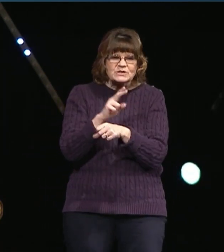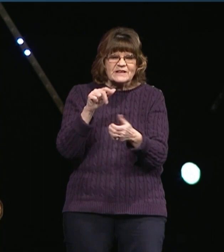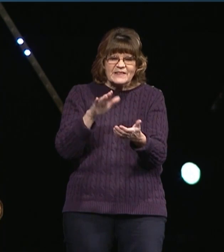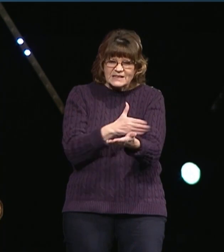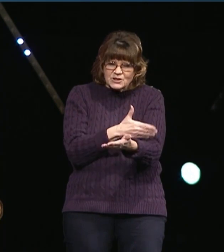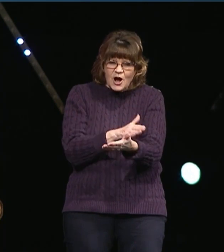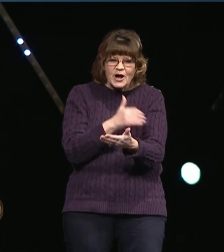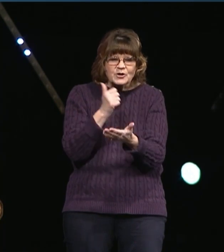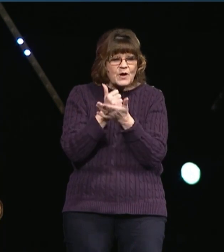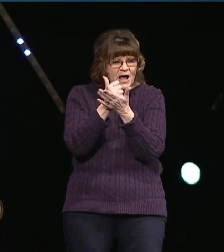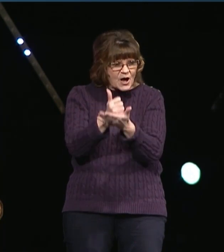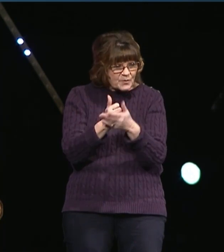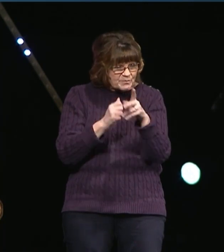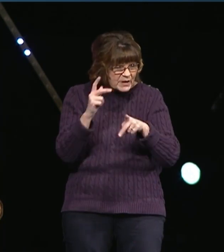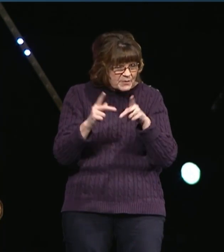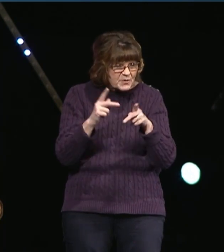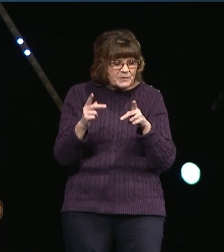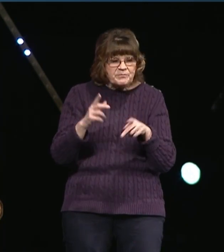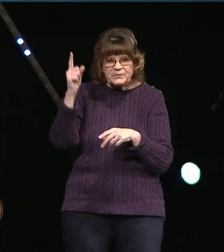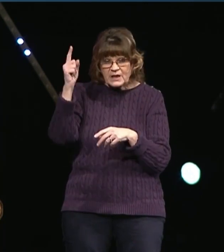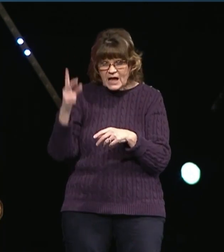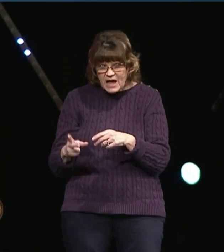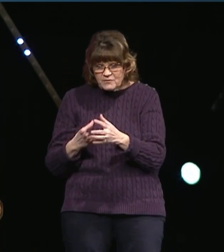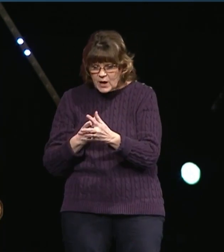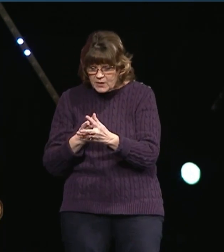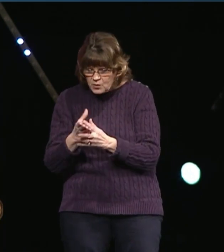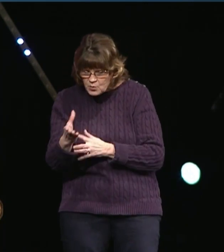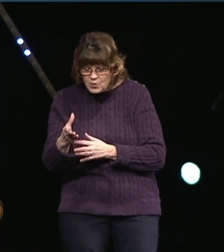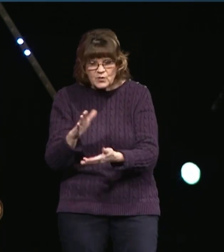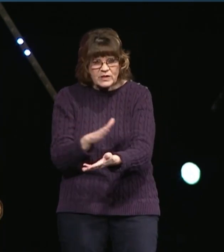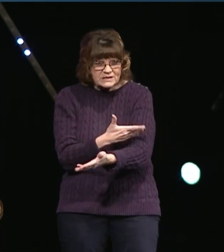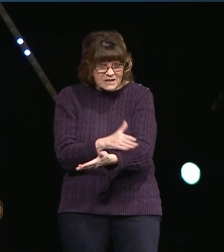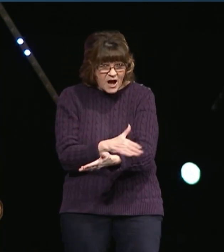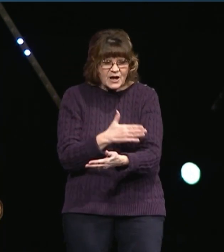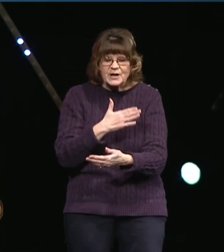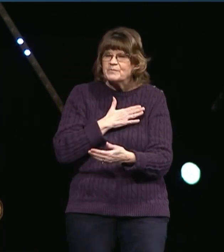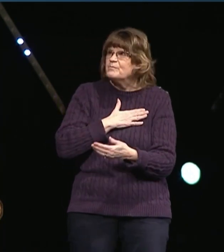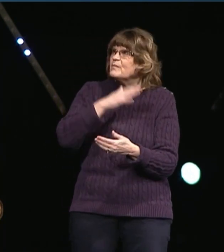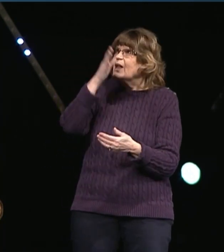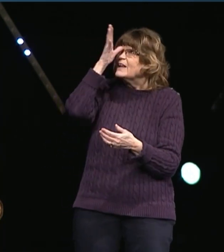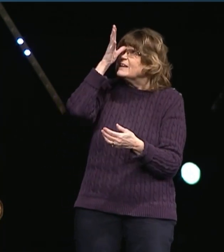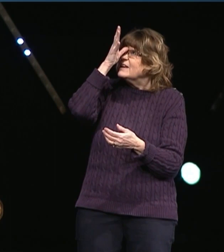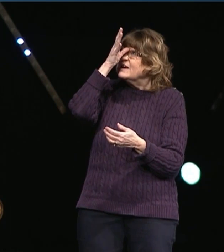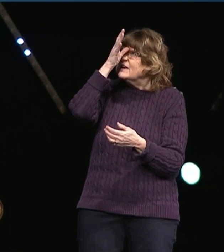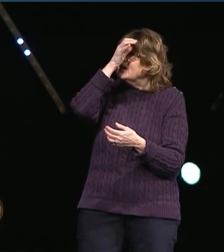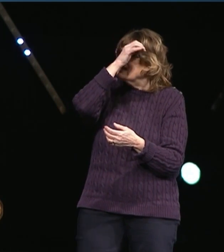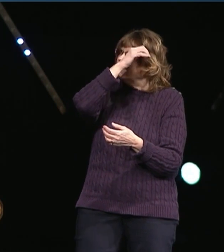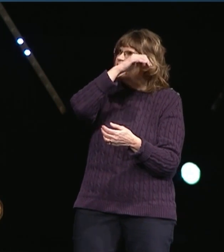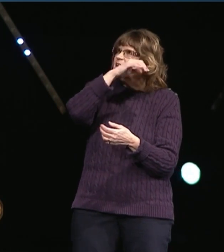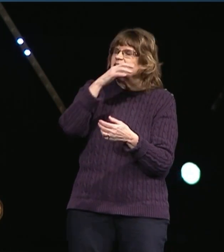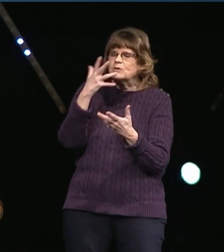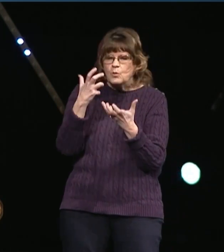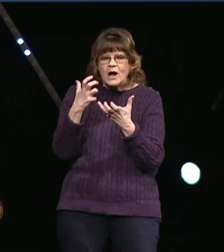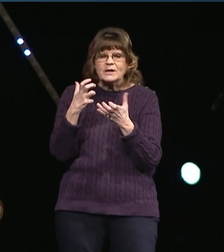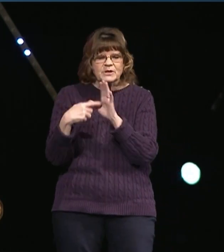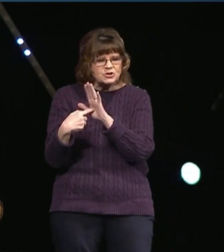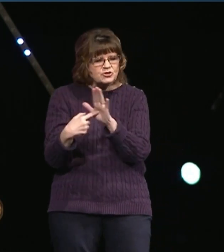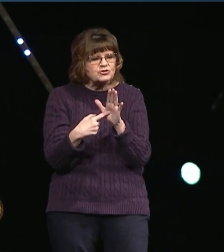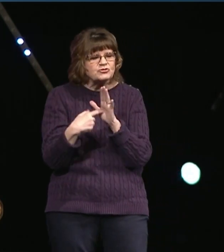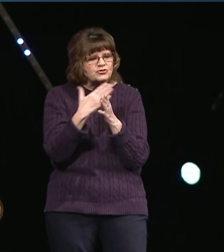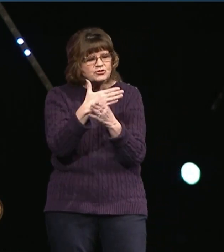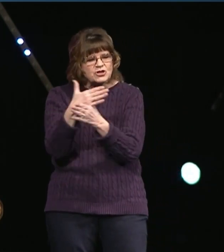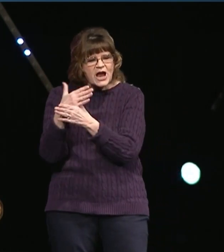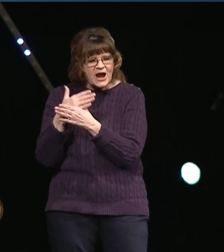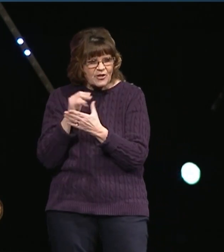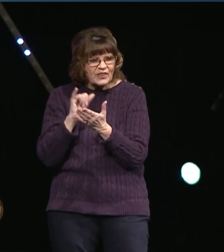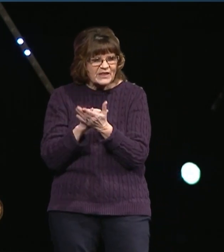him. Halfway through the song, my dad made a noise, and I thought he wanted me to stop the song, so I did. I said, "Sorry,